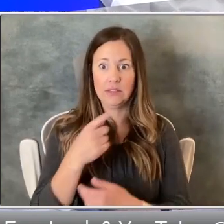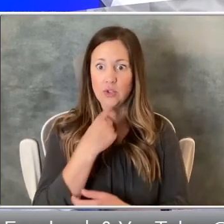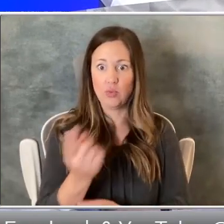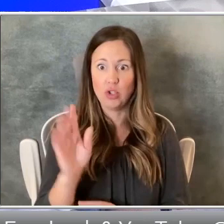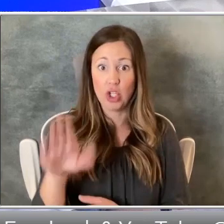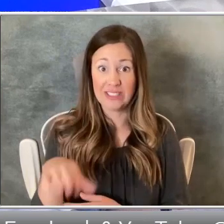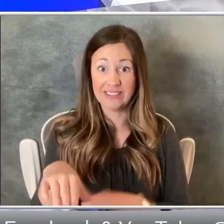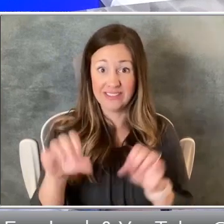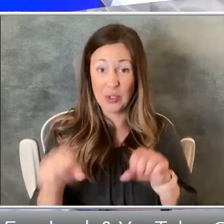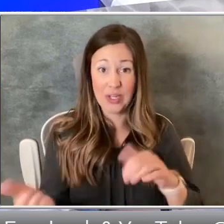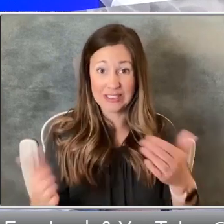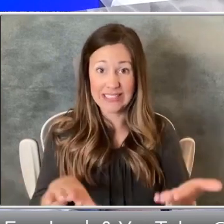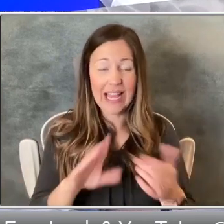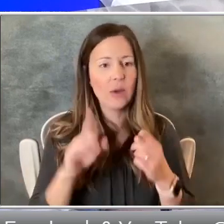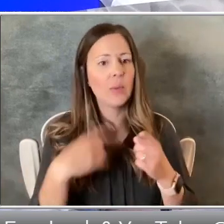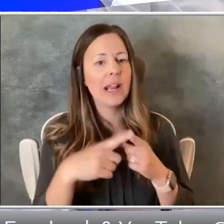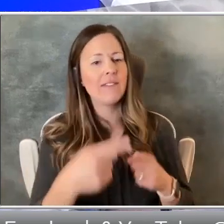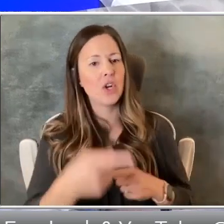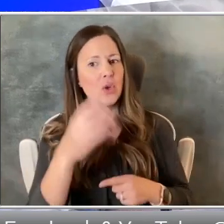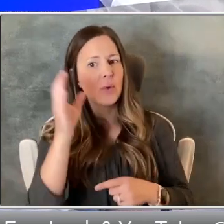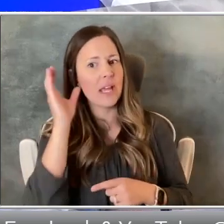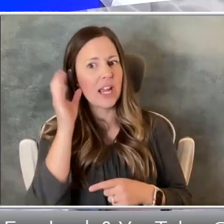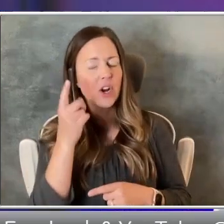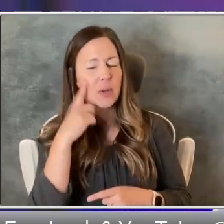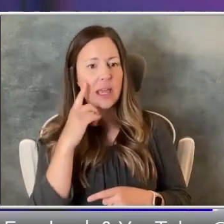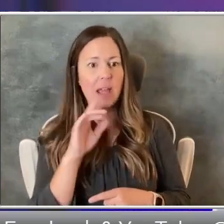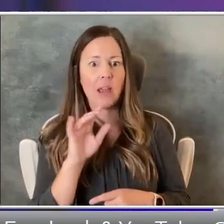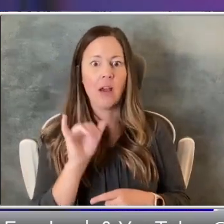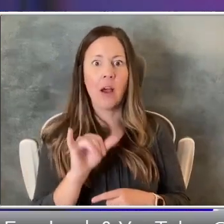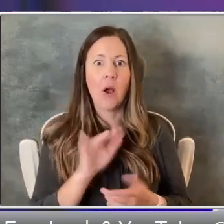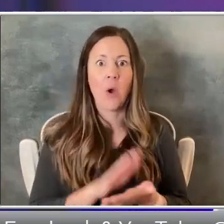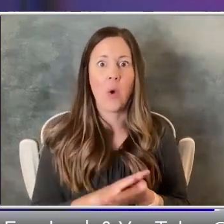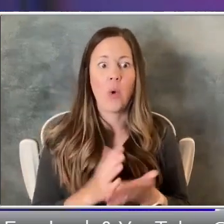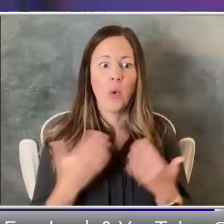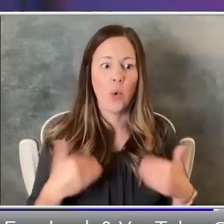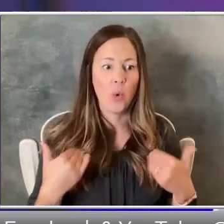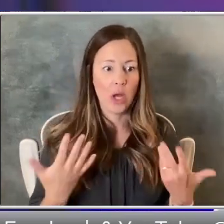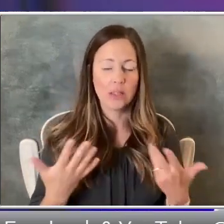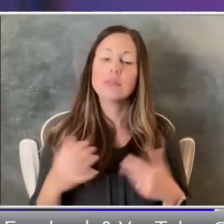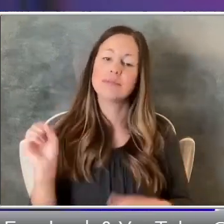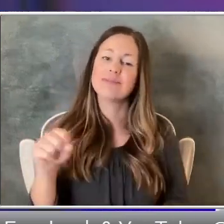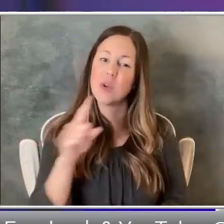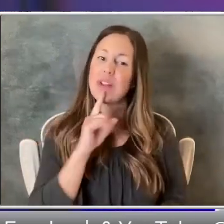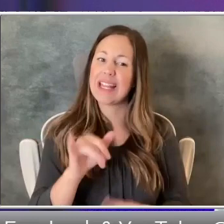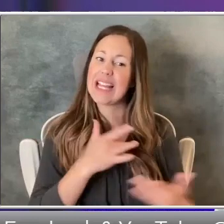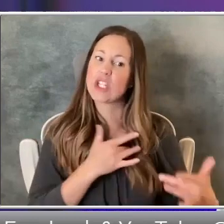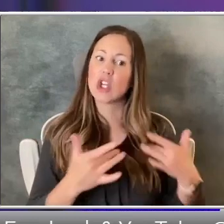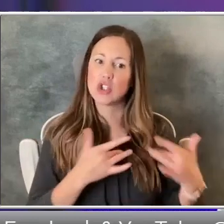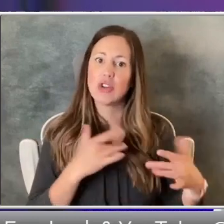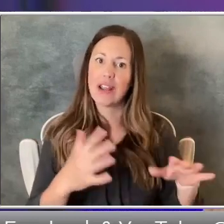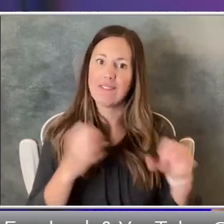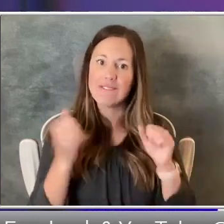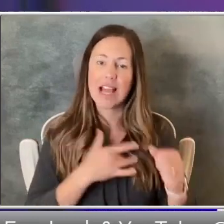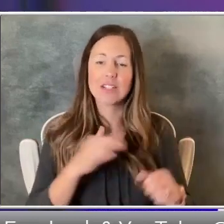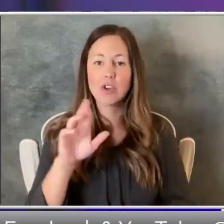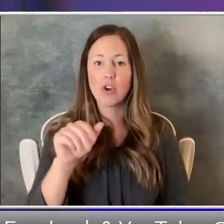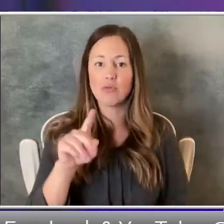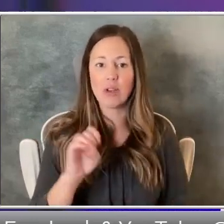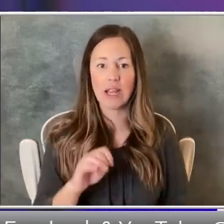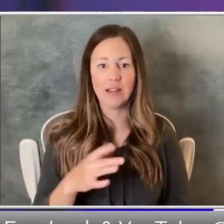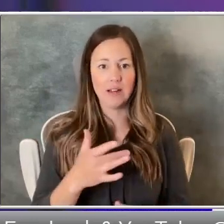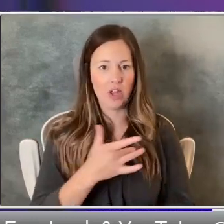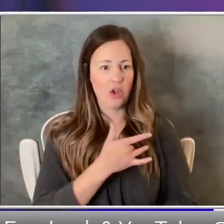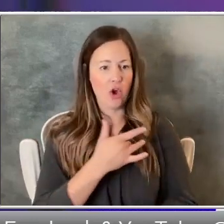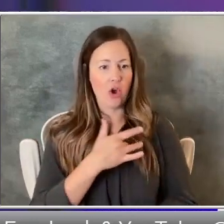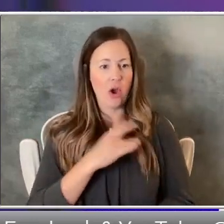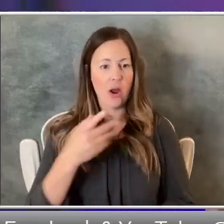But when you hear that, are you thinking, holy cow? Yeah, that's a concerning, very fast heart rate. The reason that becomes concerning is the heart is a pump. And